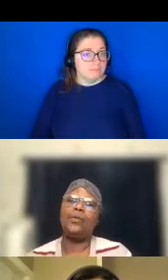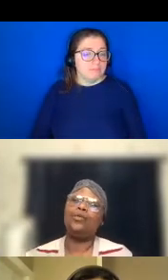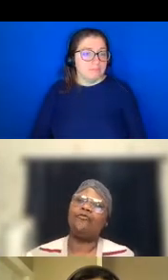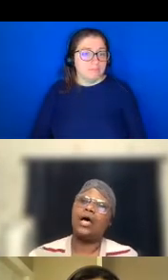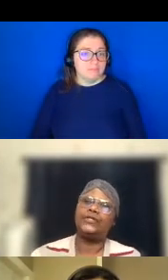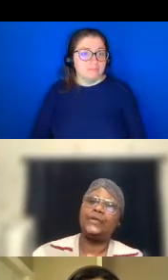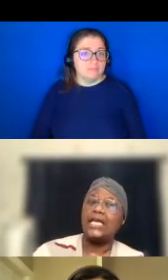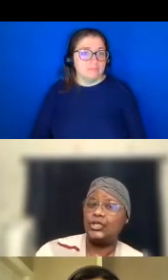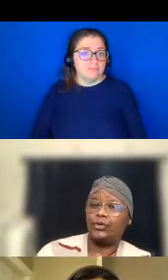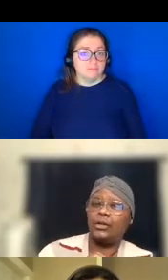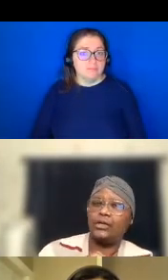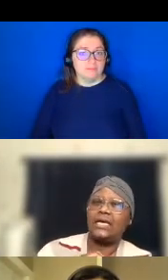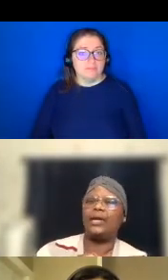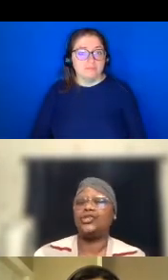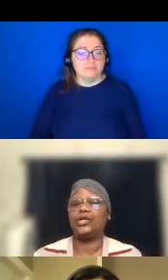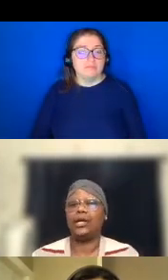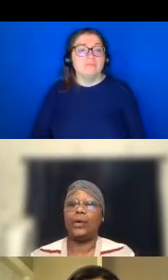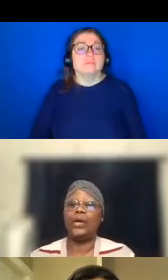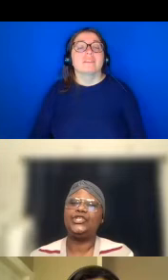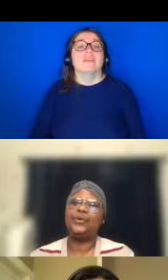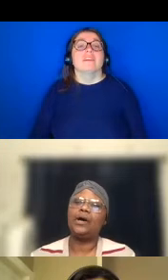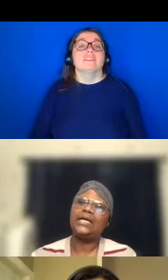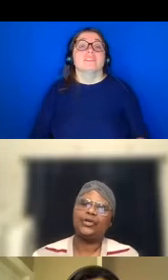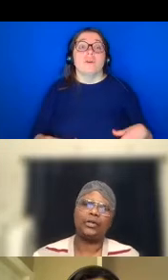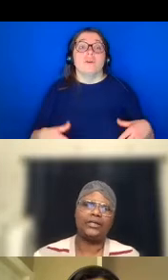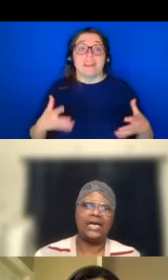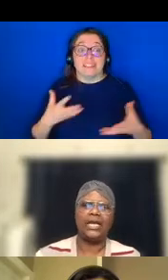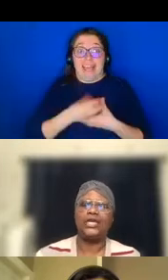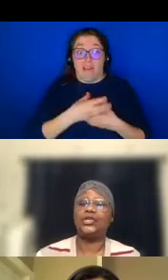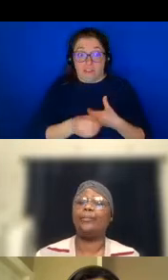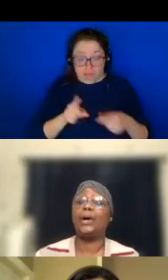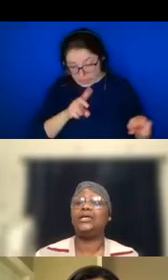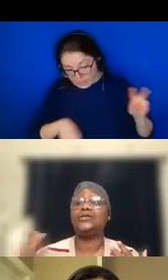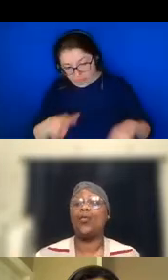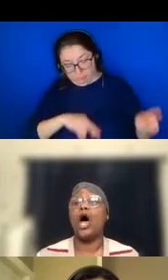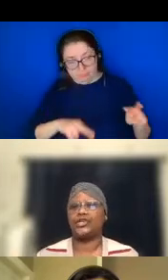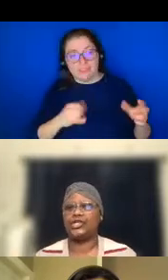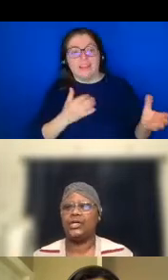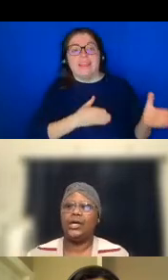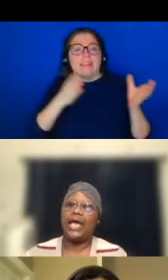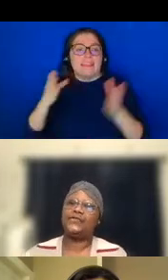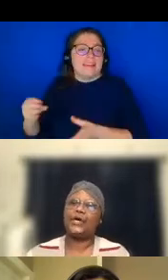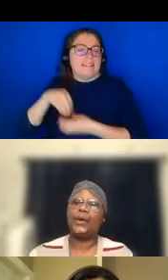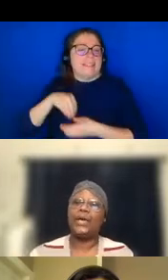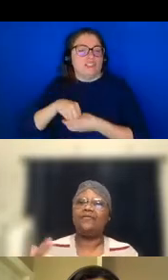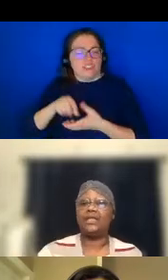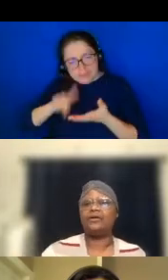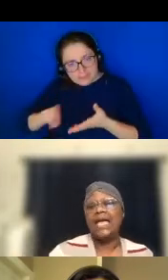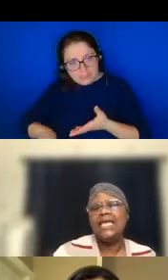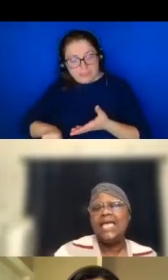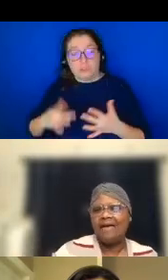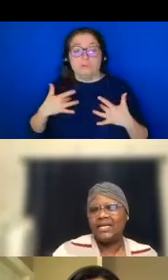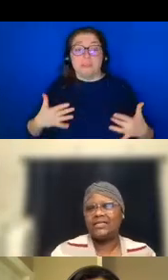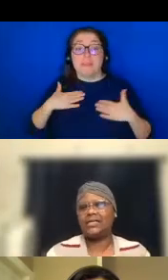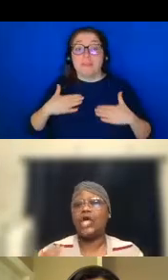Then we'll move on to the internal examination. And when we do our internal examination, the body is washed. And so if there's